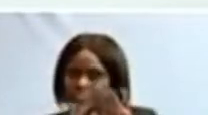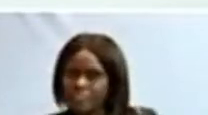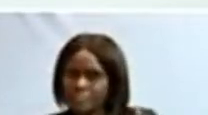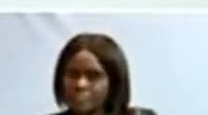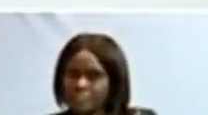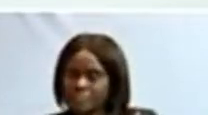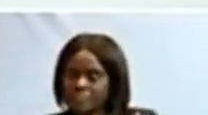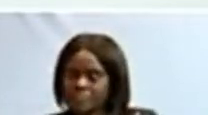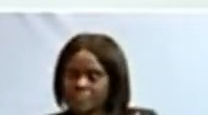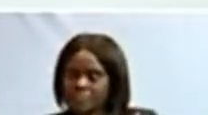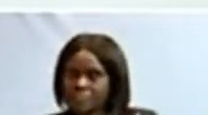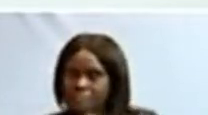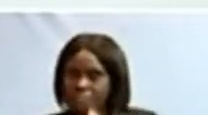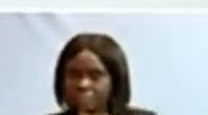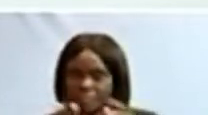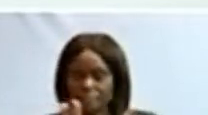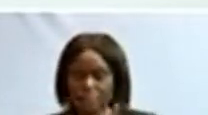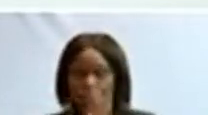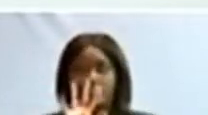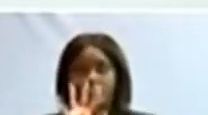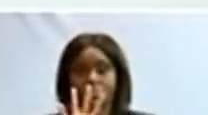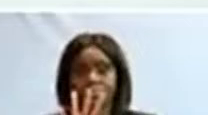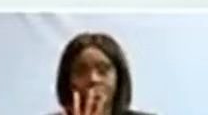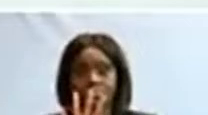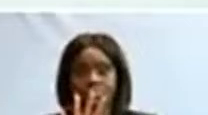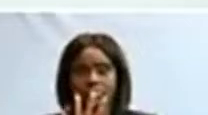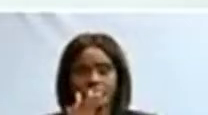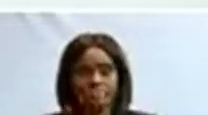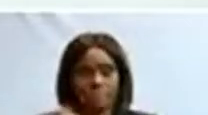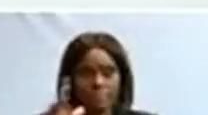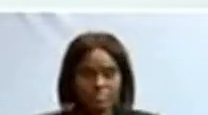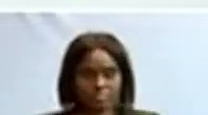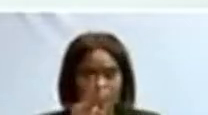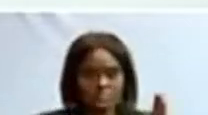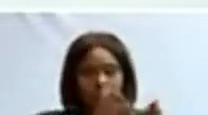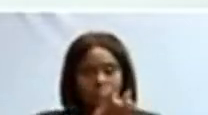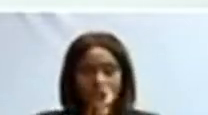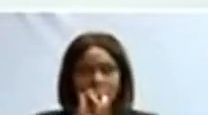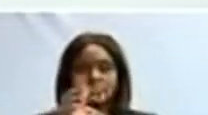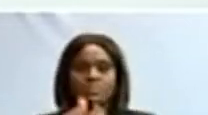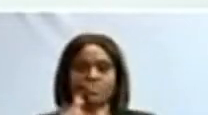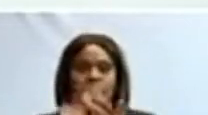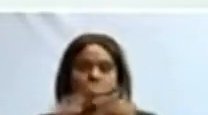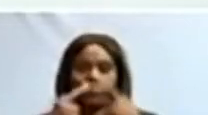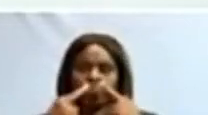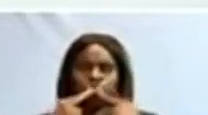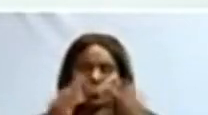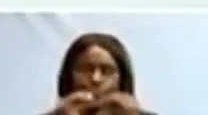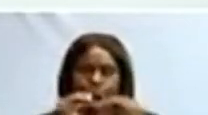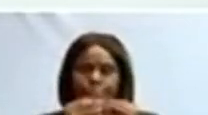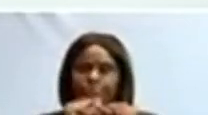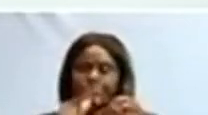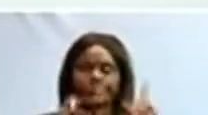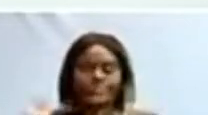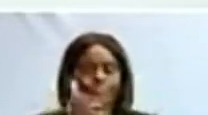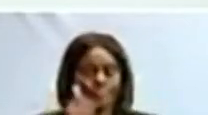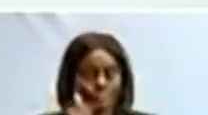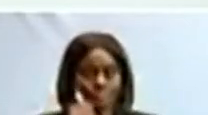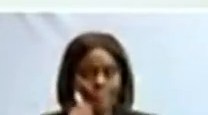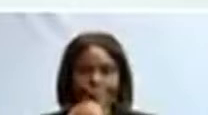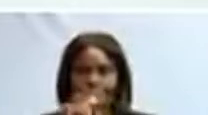is on page 4, deliverable targets and outputs not achieved.